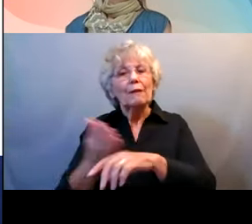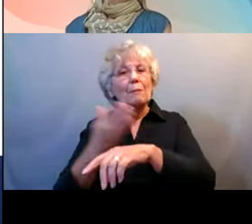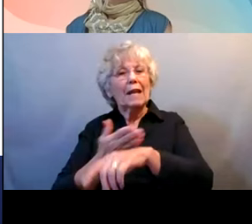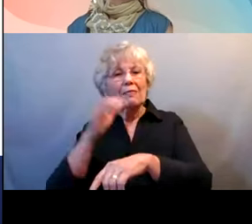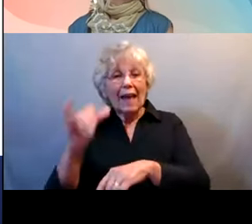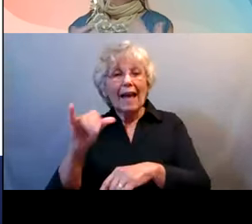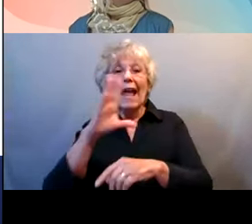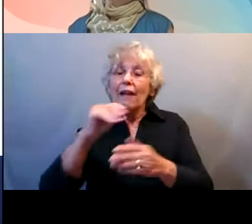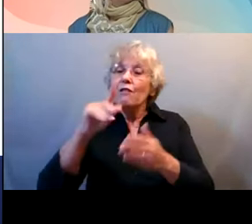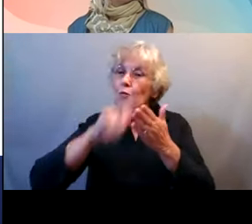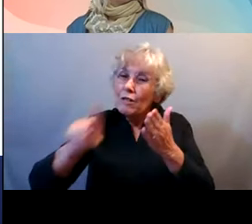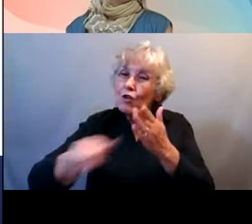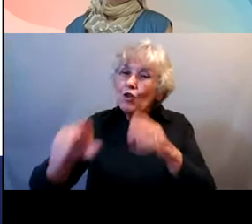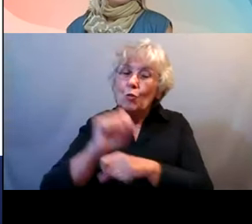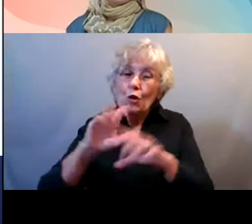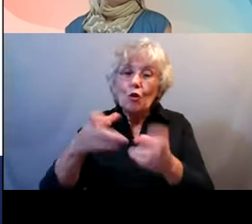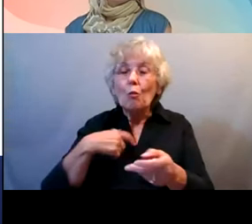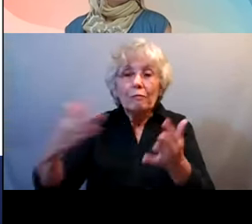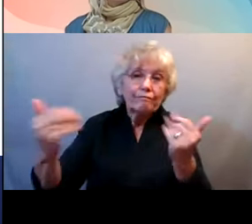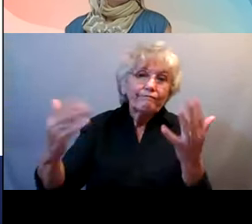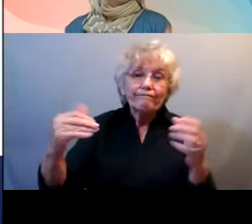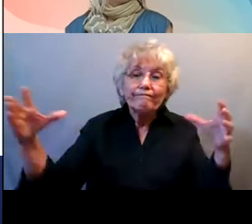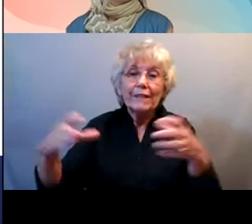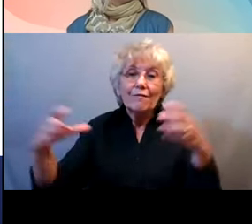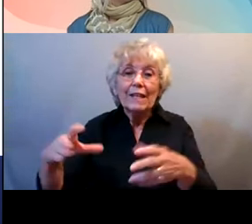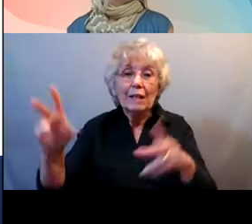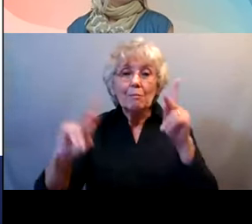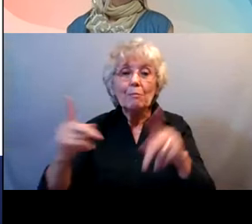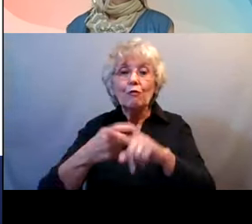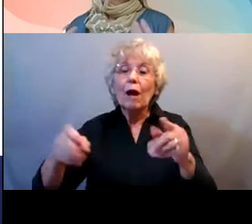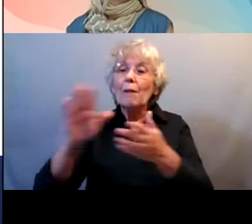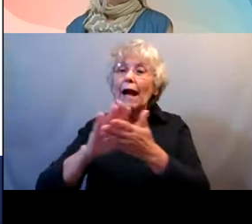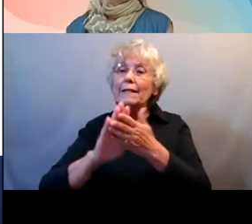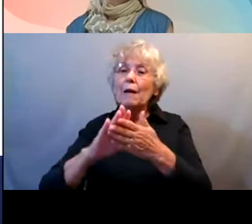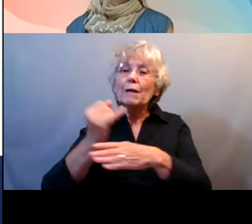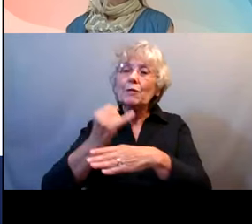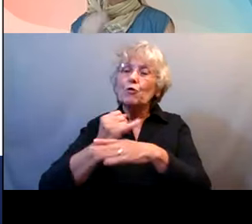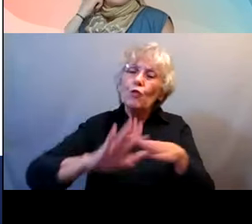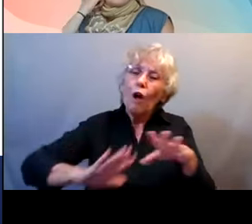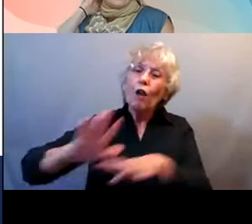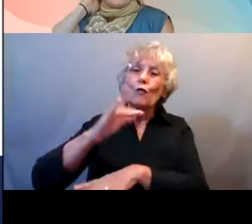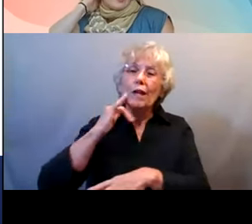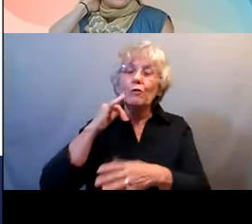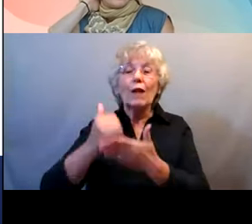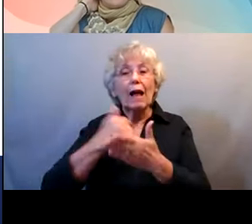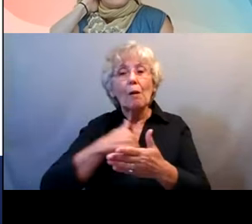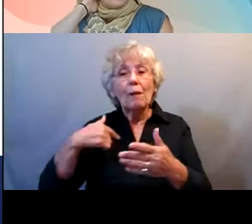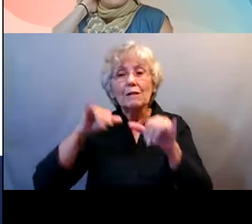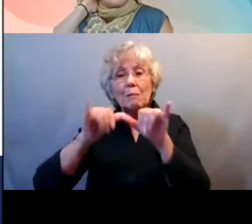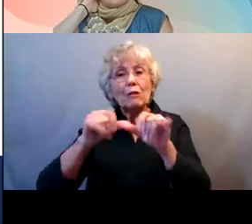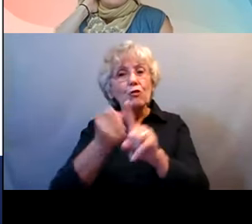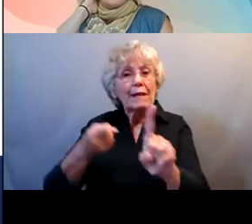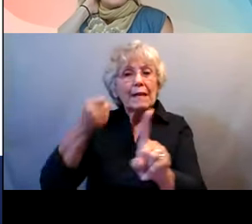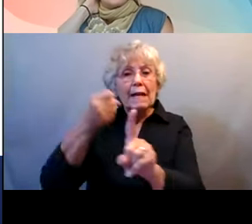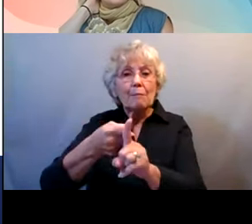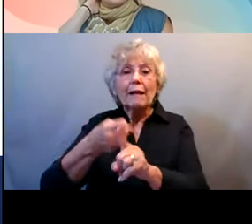So we have been convening leaders from academic institutions across California to truly help us measure the impact of the